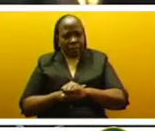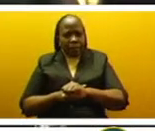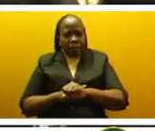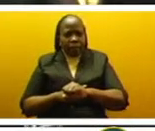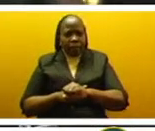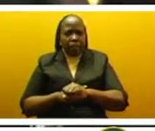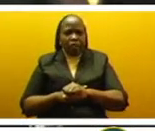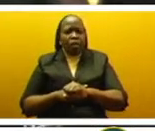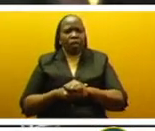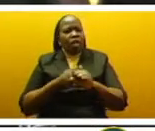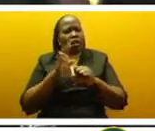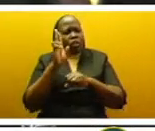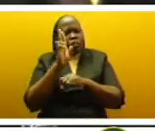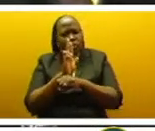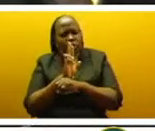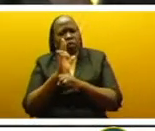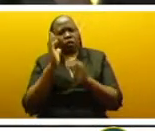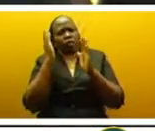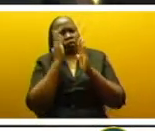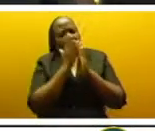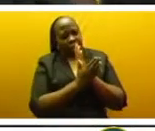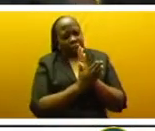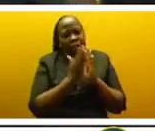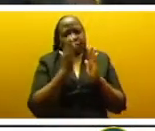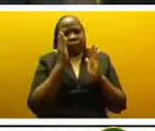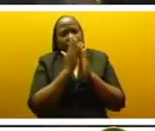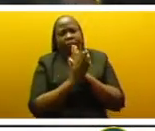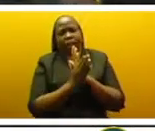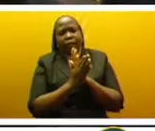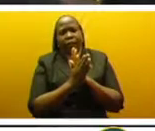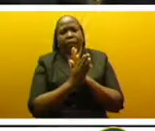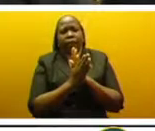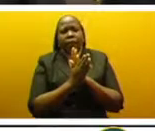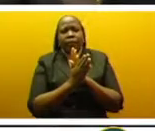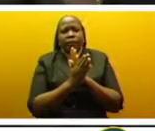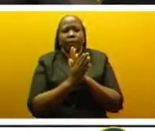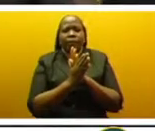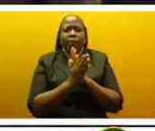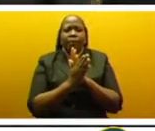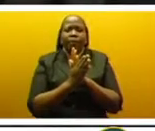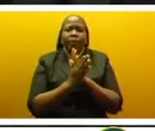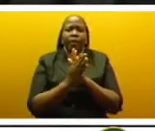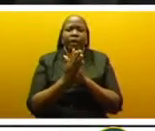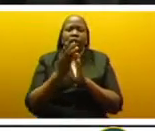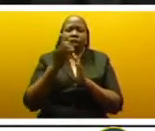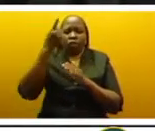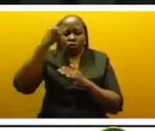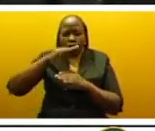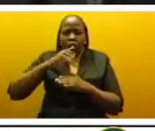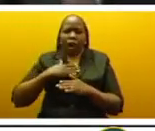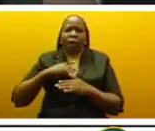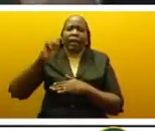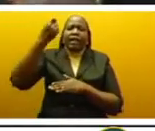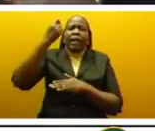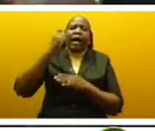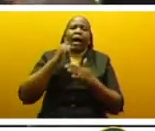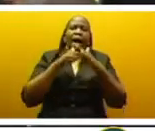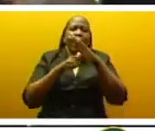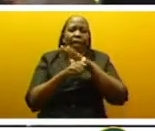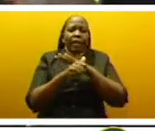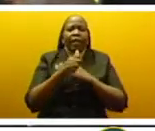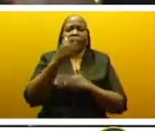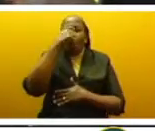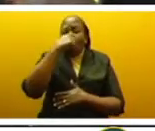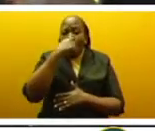petitions against even the President of the Republic of Kenya under the old constitution.